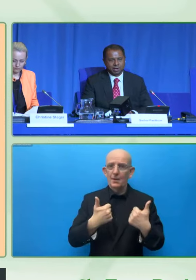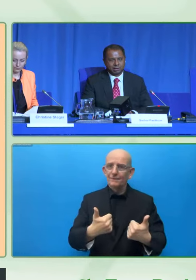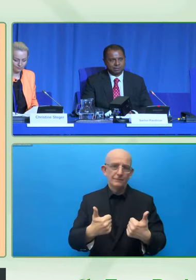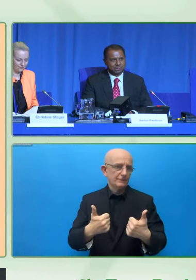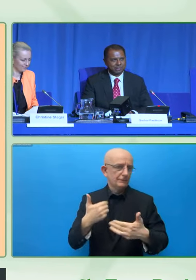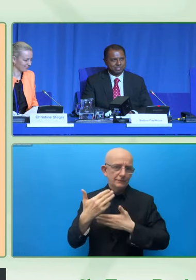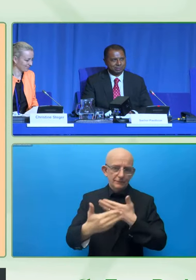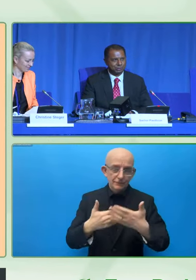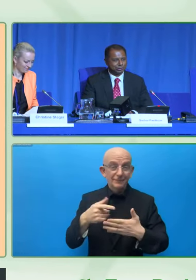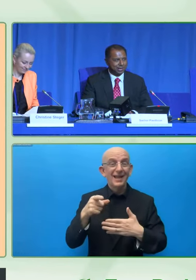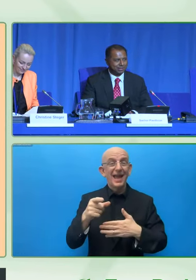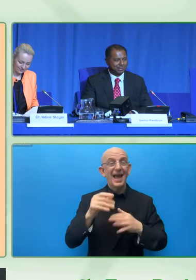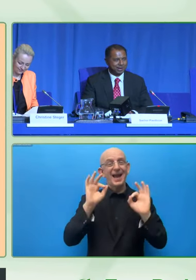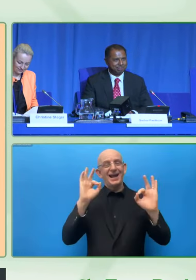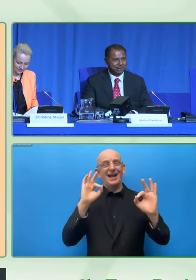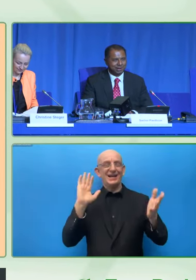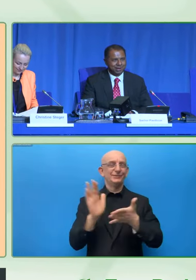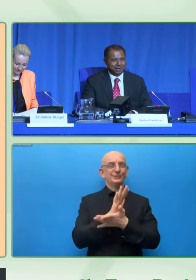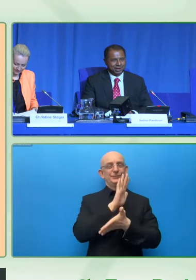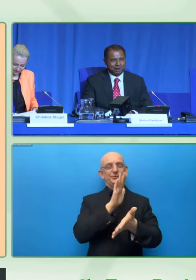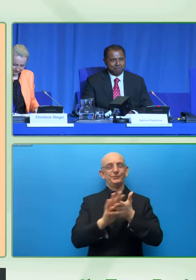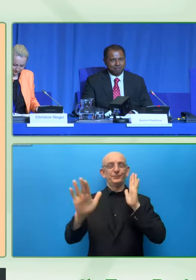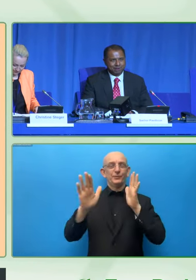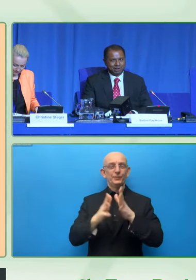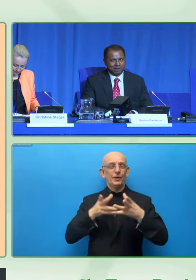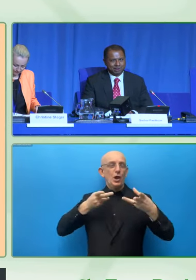bureaucracy and things do take time.